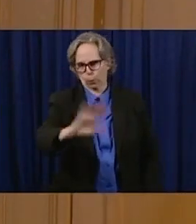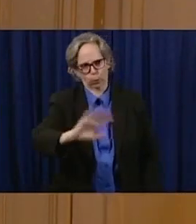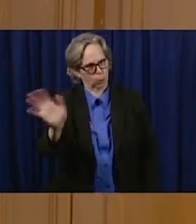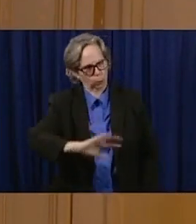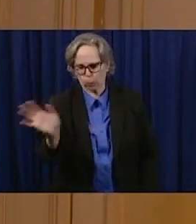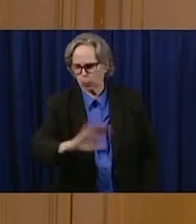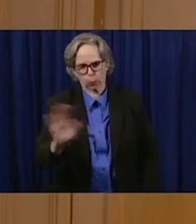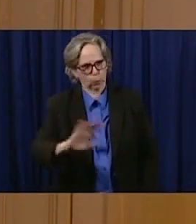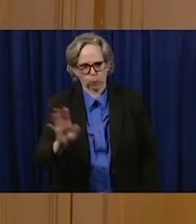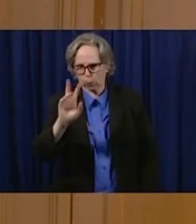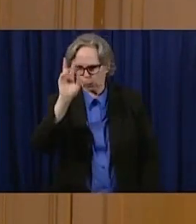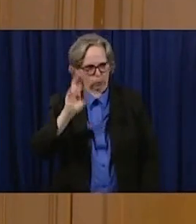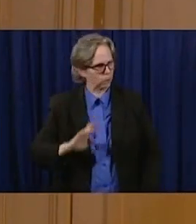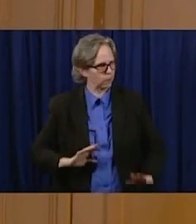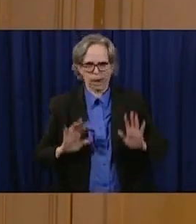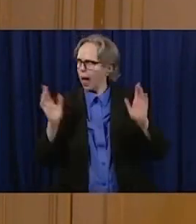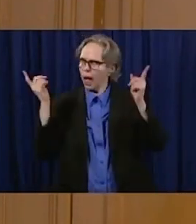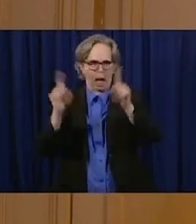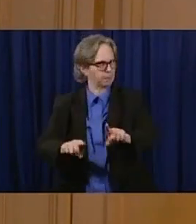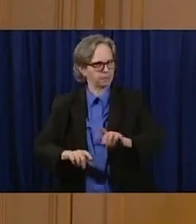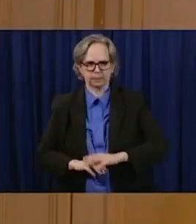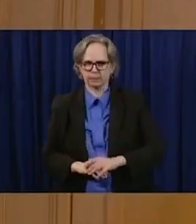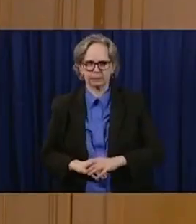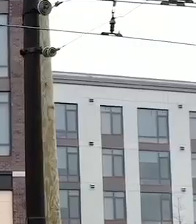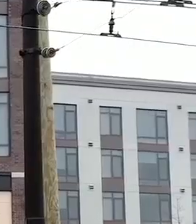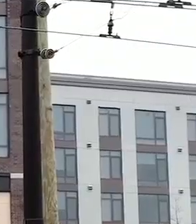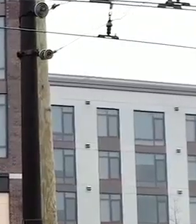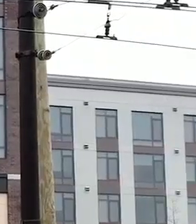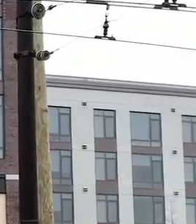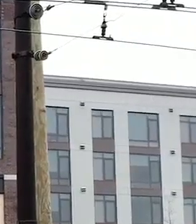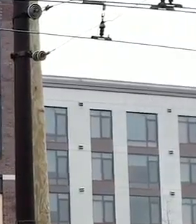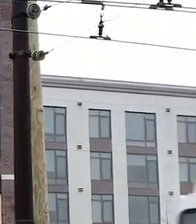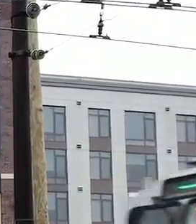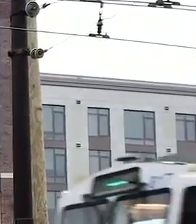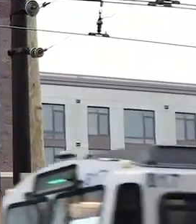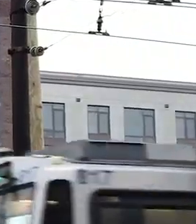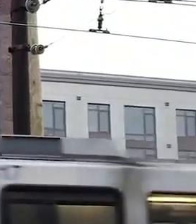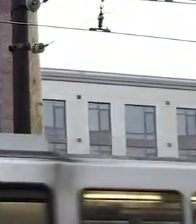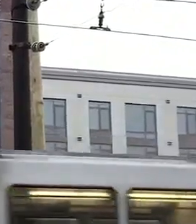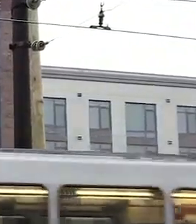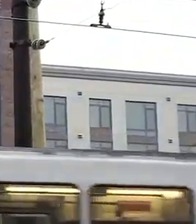ago. That's not the reality we all face. Meanwhile,